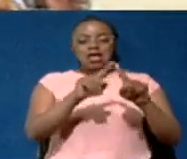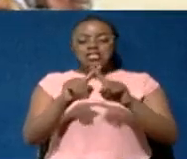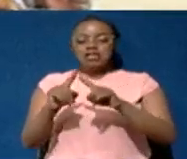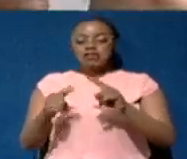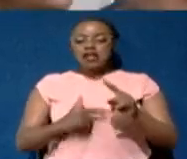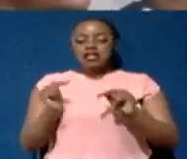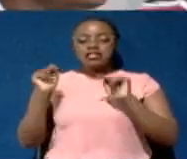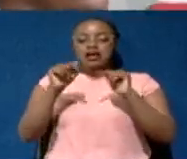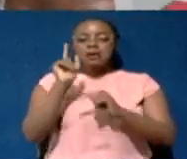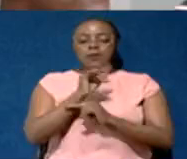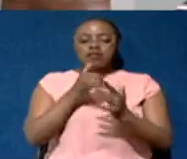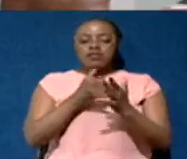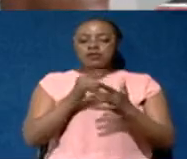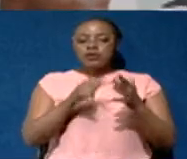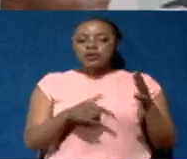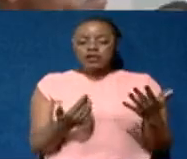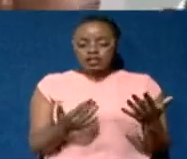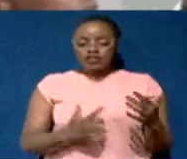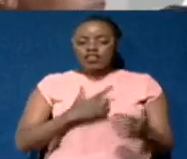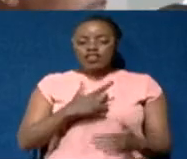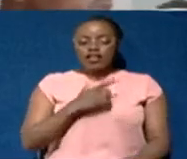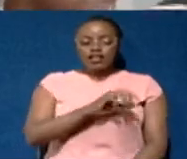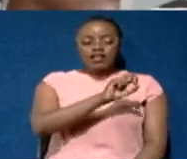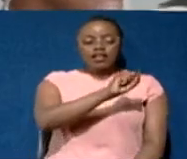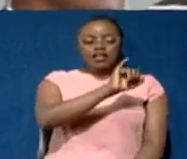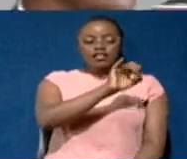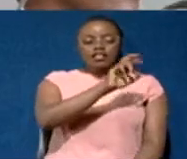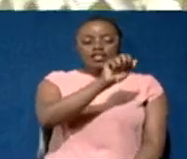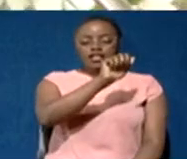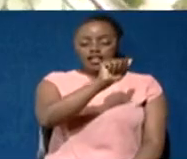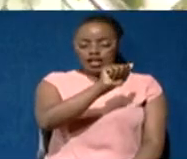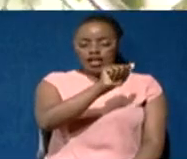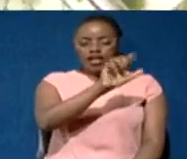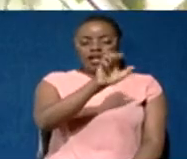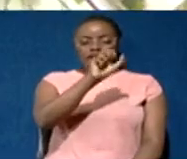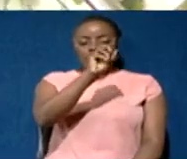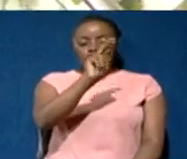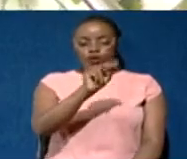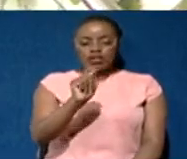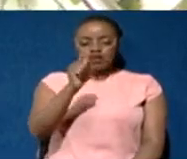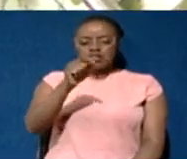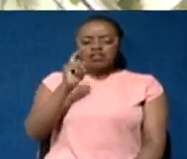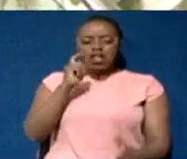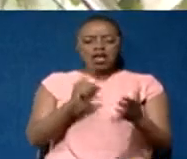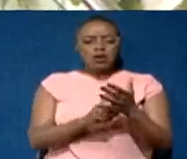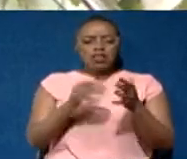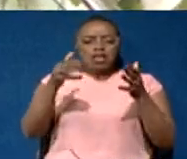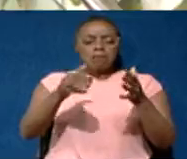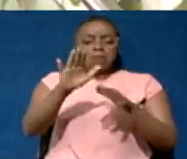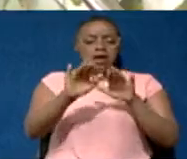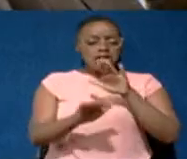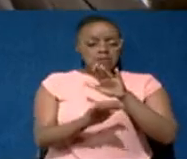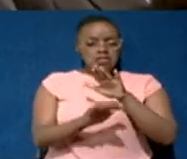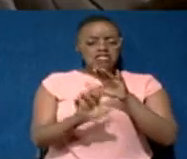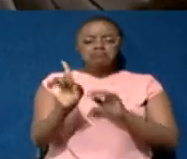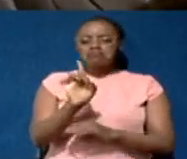guests present, among them the visiting Sierra Leone President Julius Maada. He appeared not to recognize the presence of his